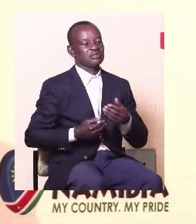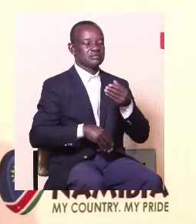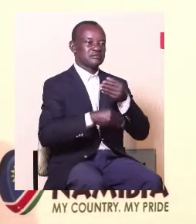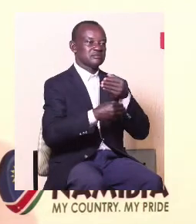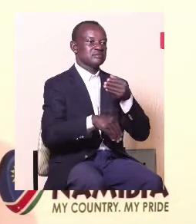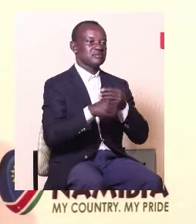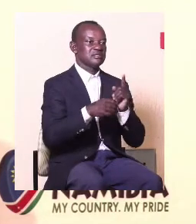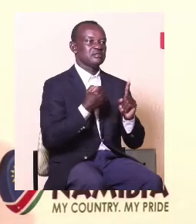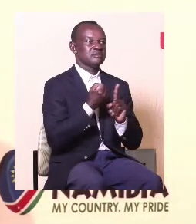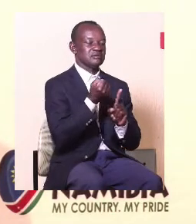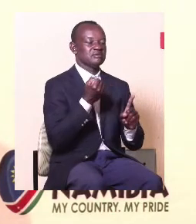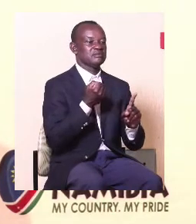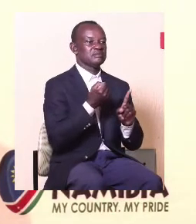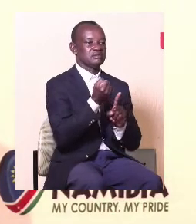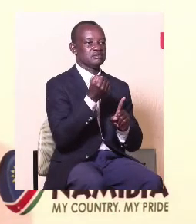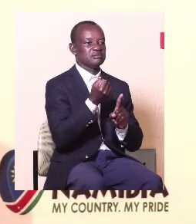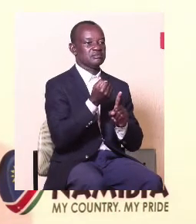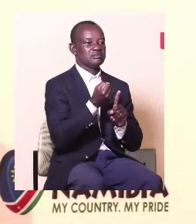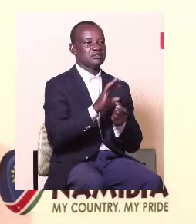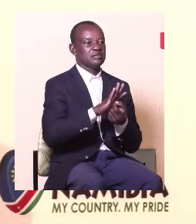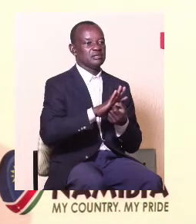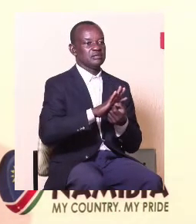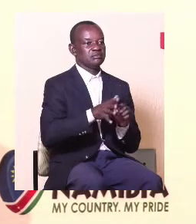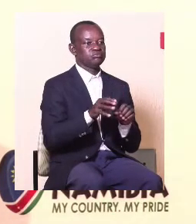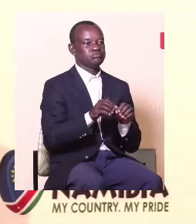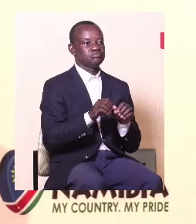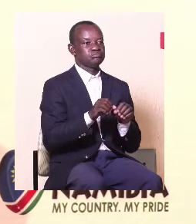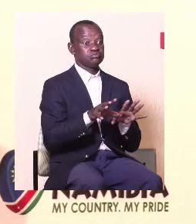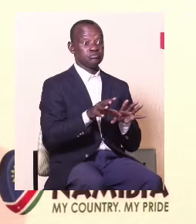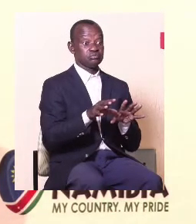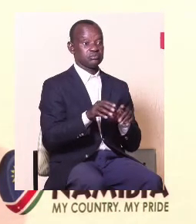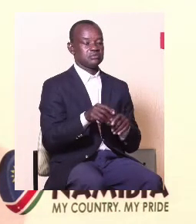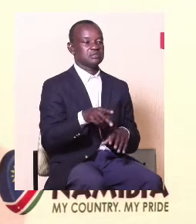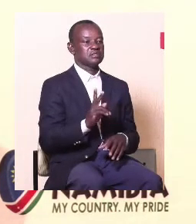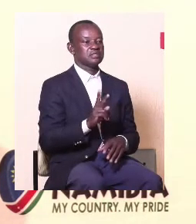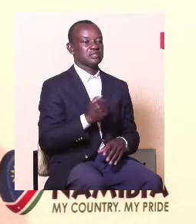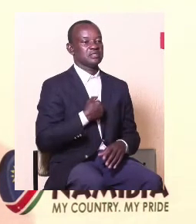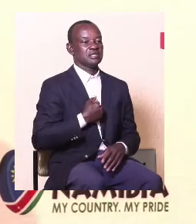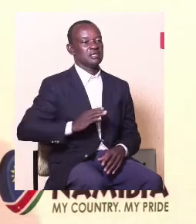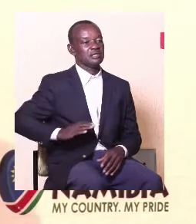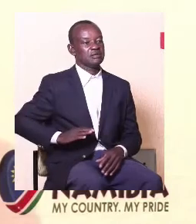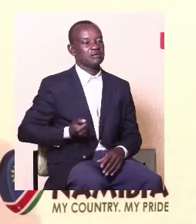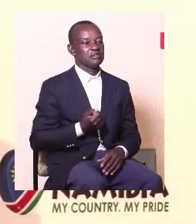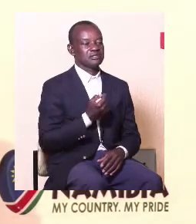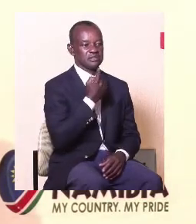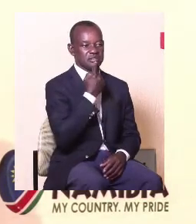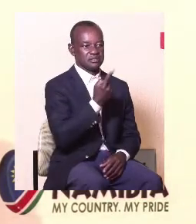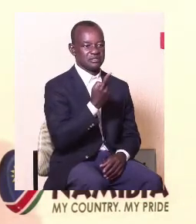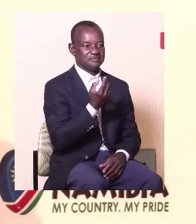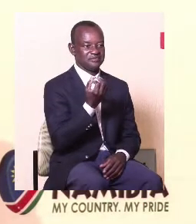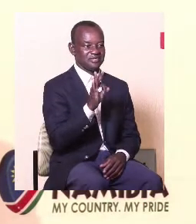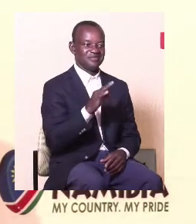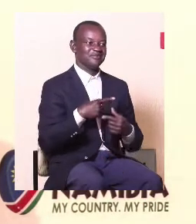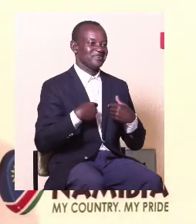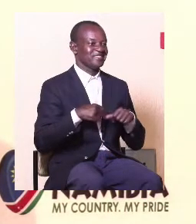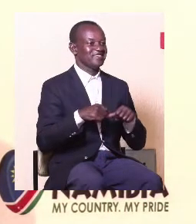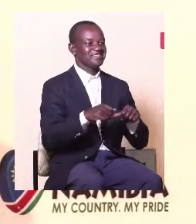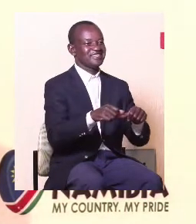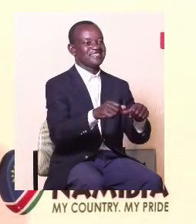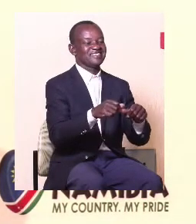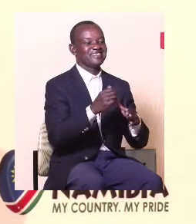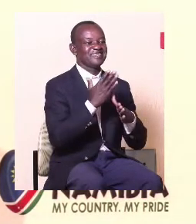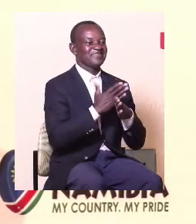of COVID-19. And I would like again to stress that the more we cooperate together, the